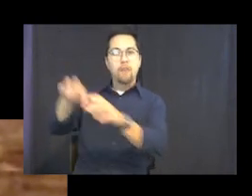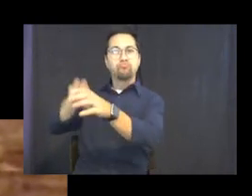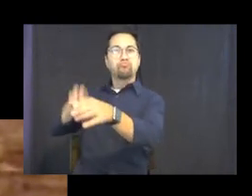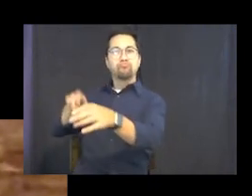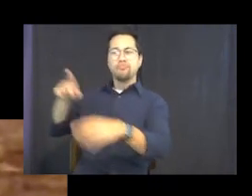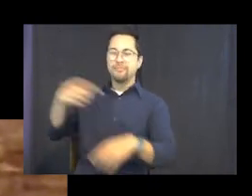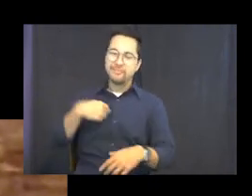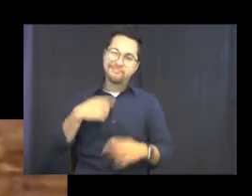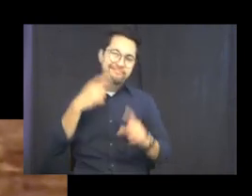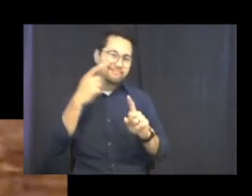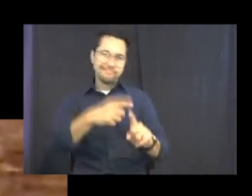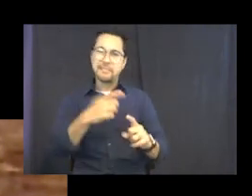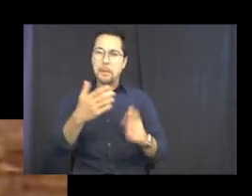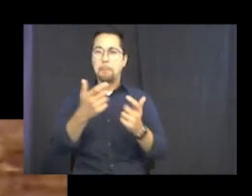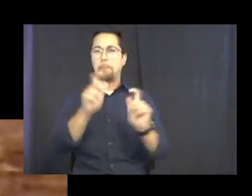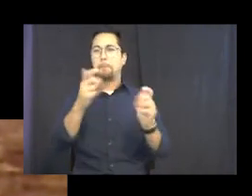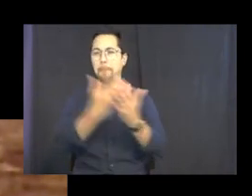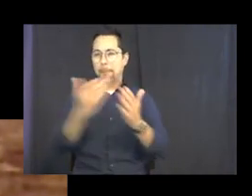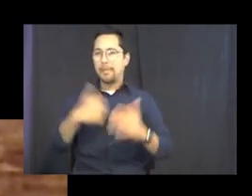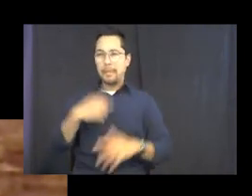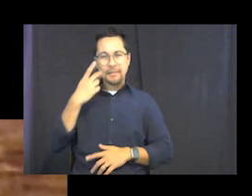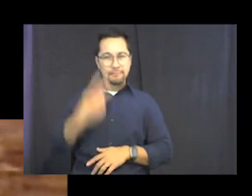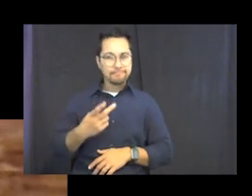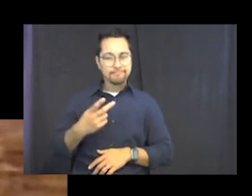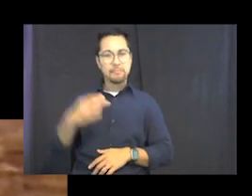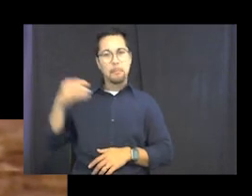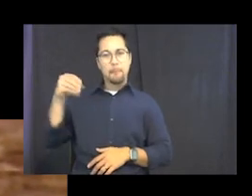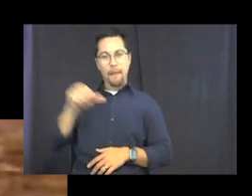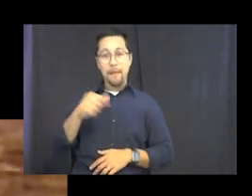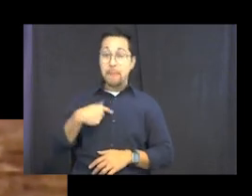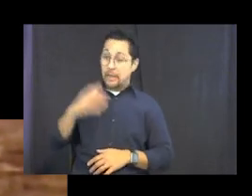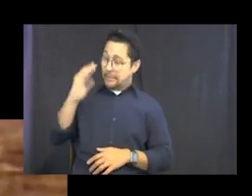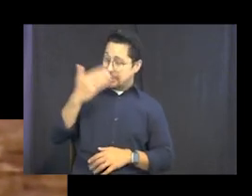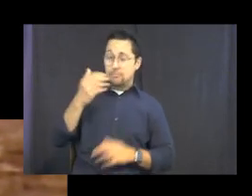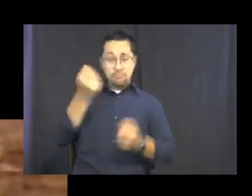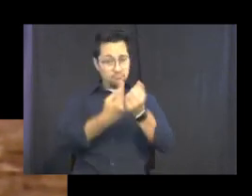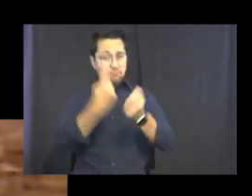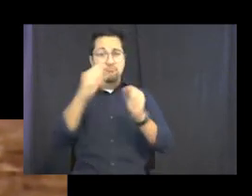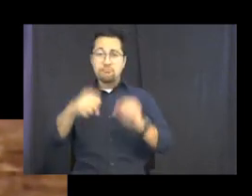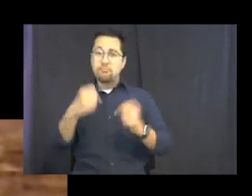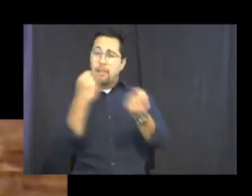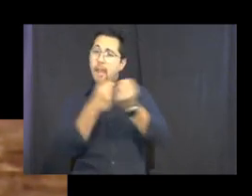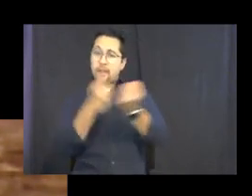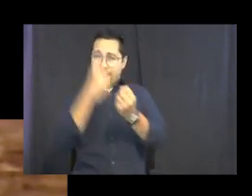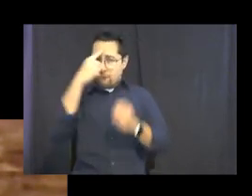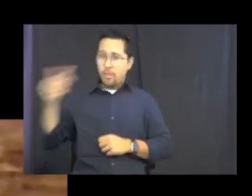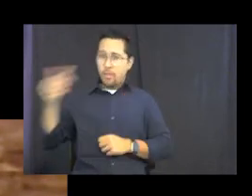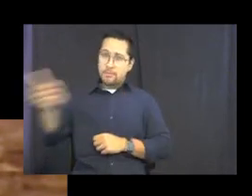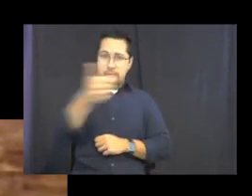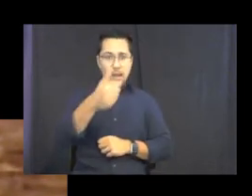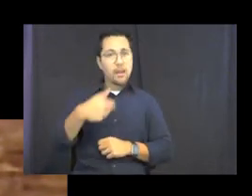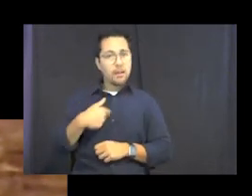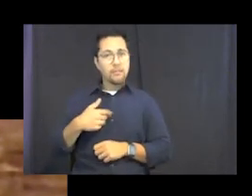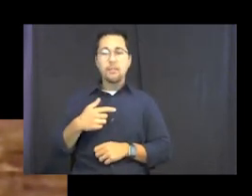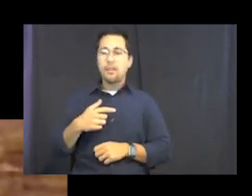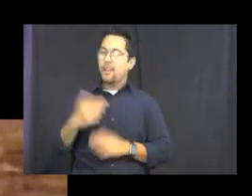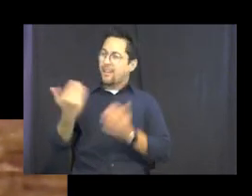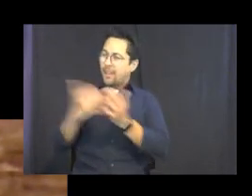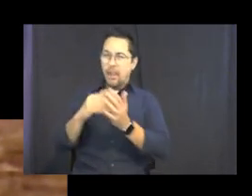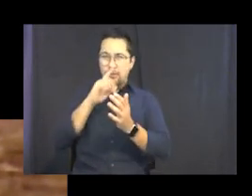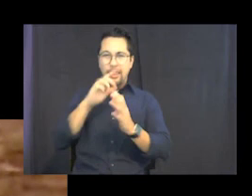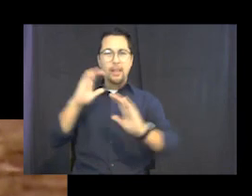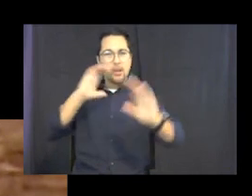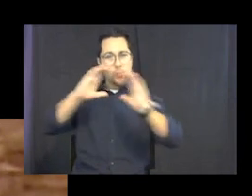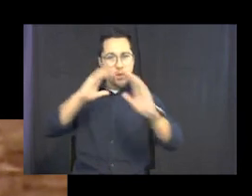So that's our biggest thing that I see. But it seems like everybody is able to advocate for themselves. That's my biggest thing. Like Robin said, communication